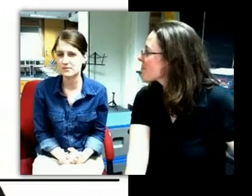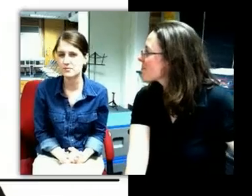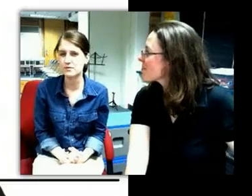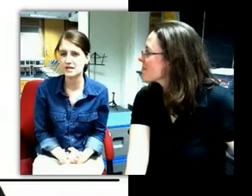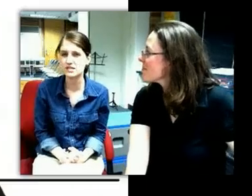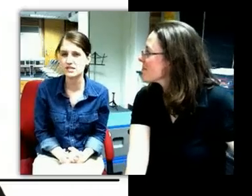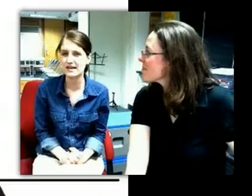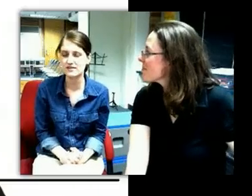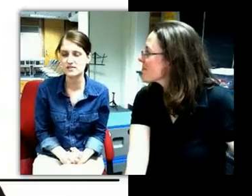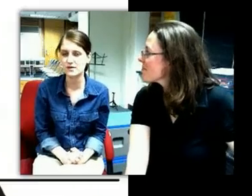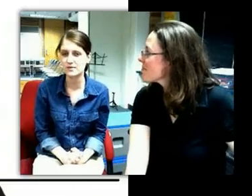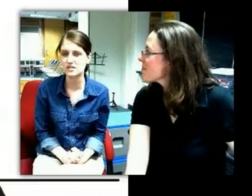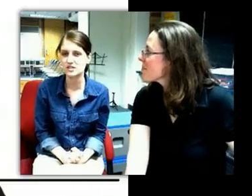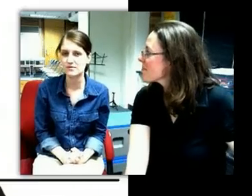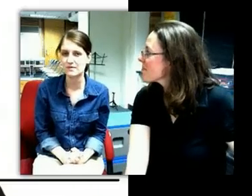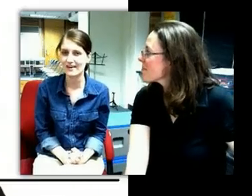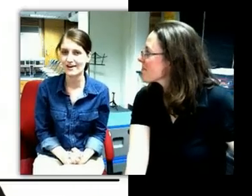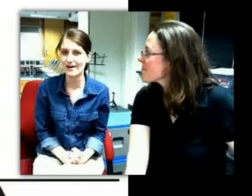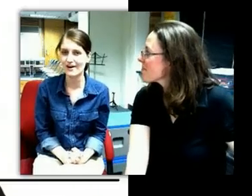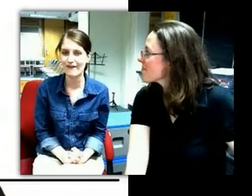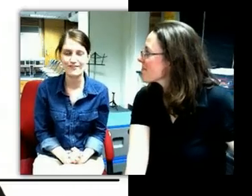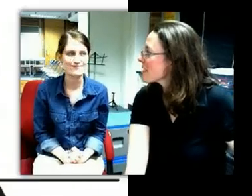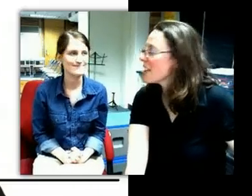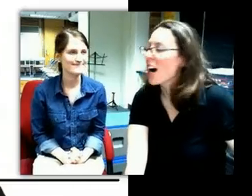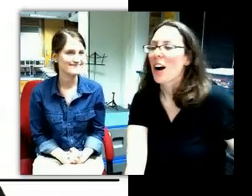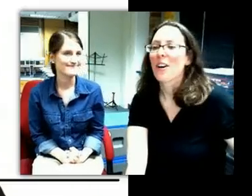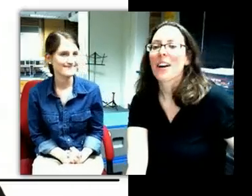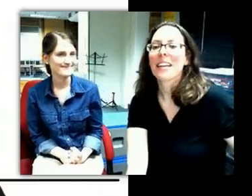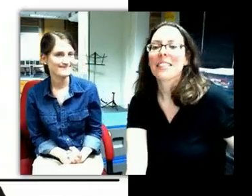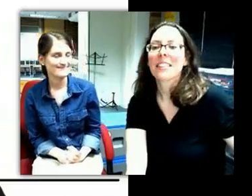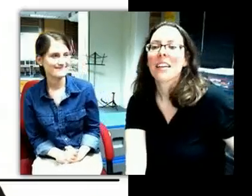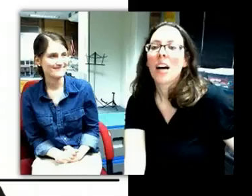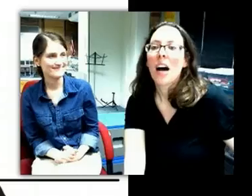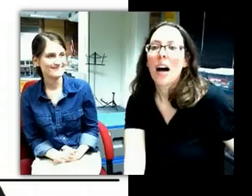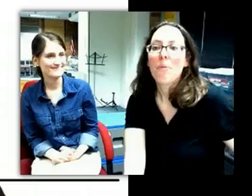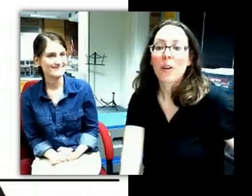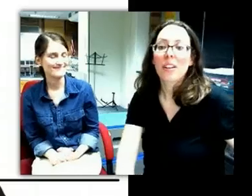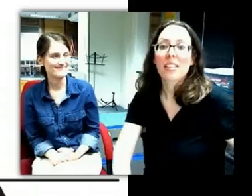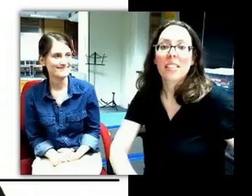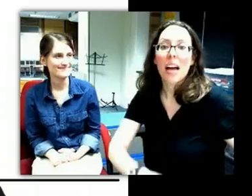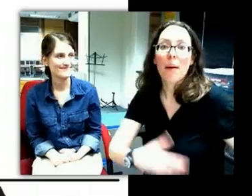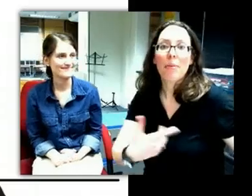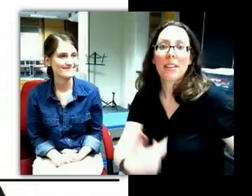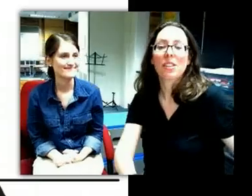remember which letters are which and where they go. All right,